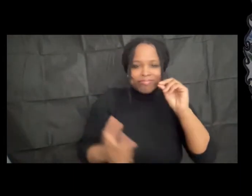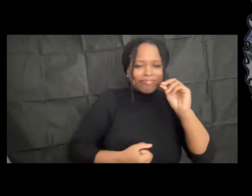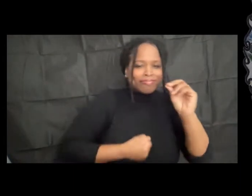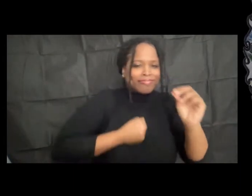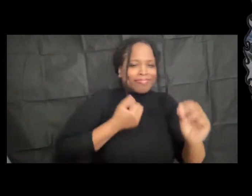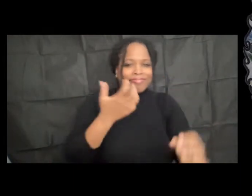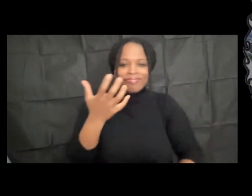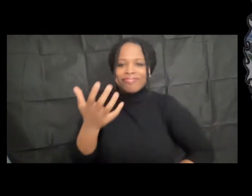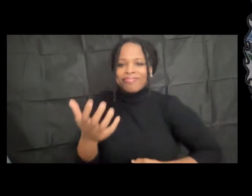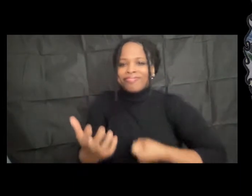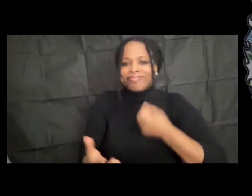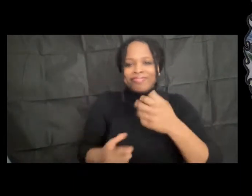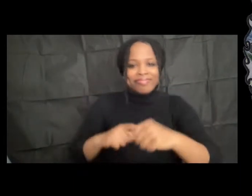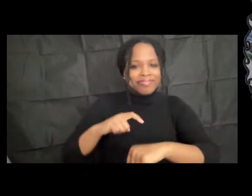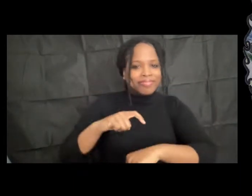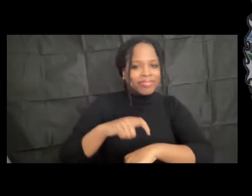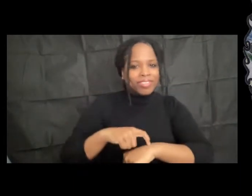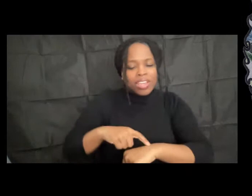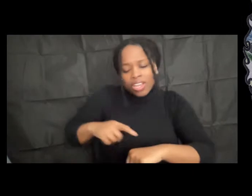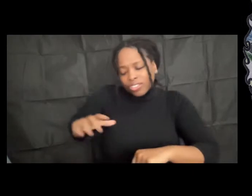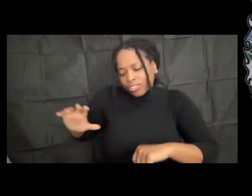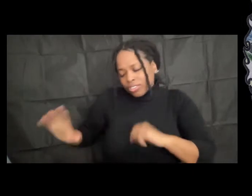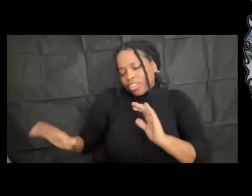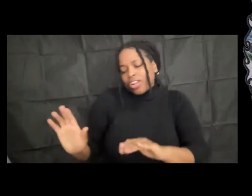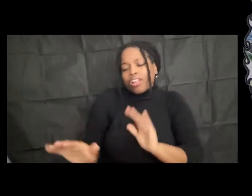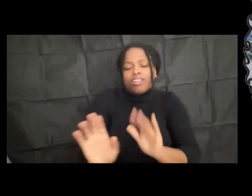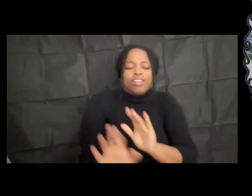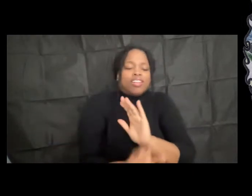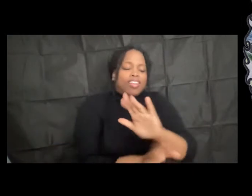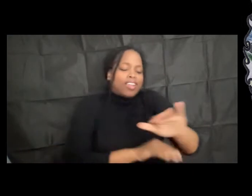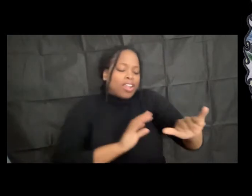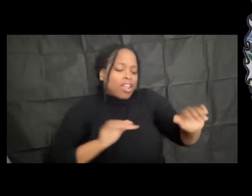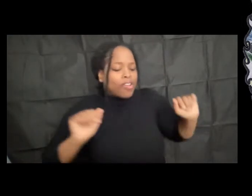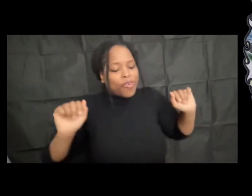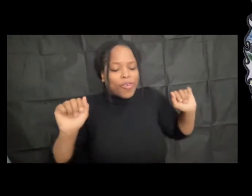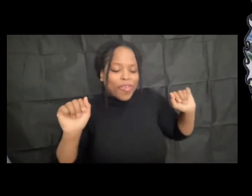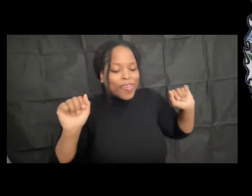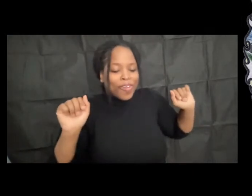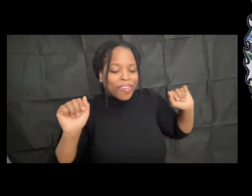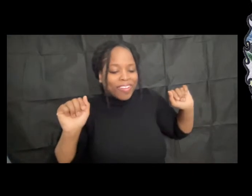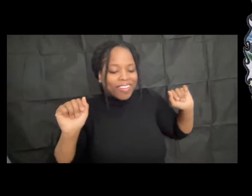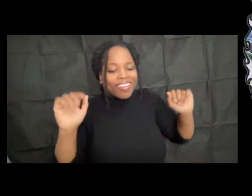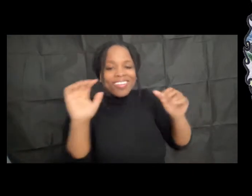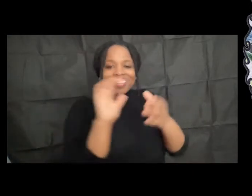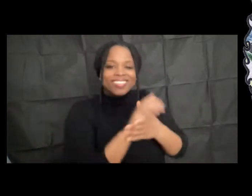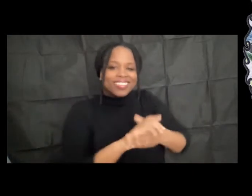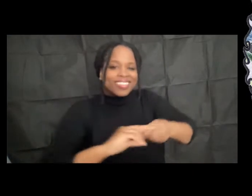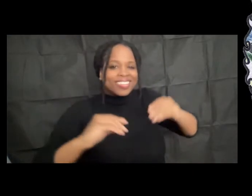storytelling time. Na na na na na na na na. Woo!